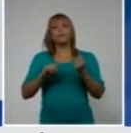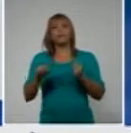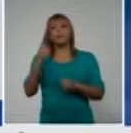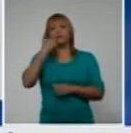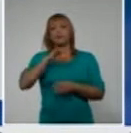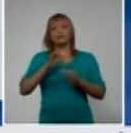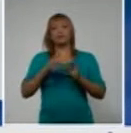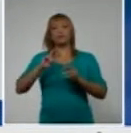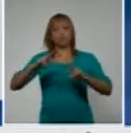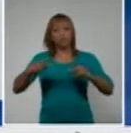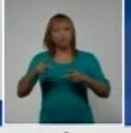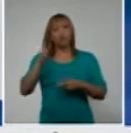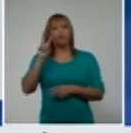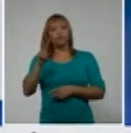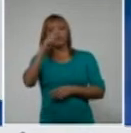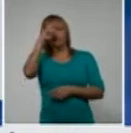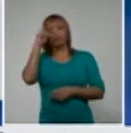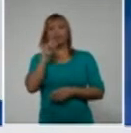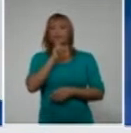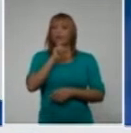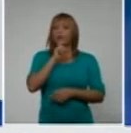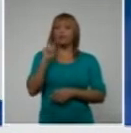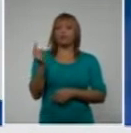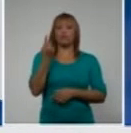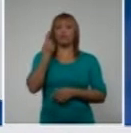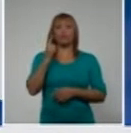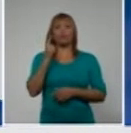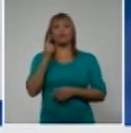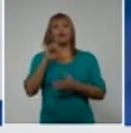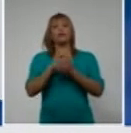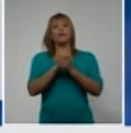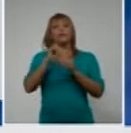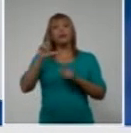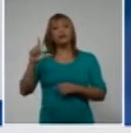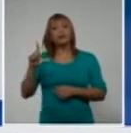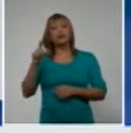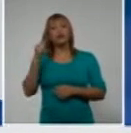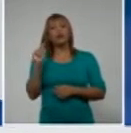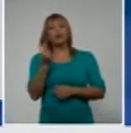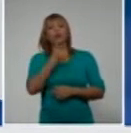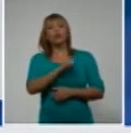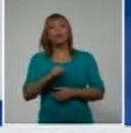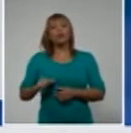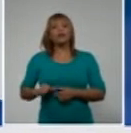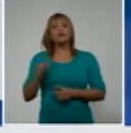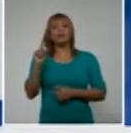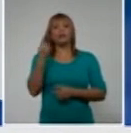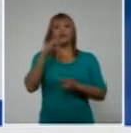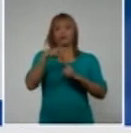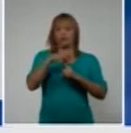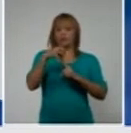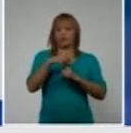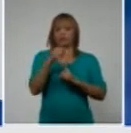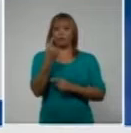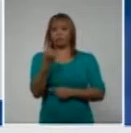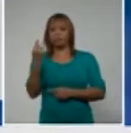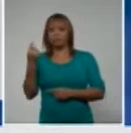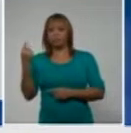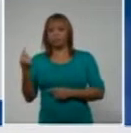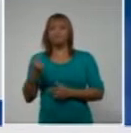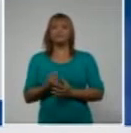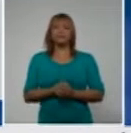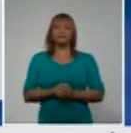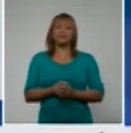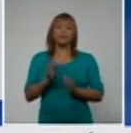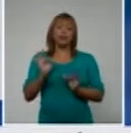In Havana province, 7 patients are from Arroyo Naranjo, 2 from Regla, 2 from Habana del Este, 2 from